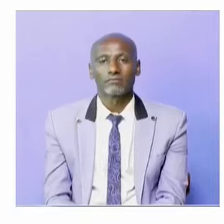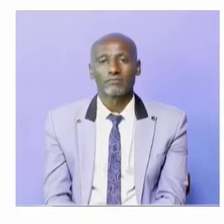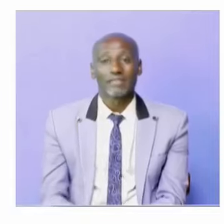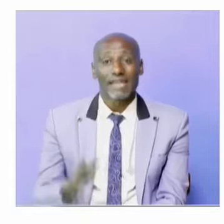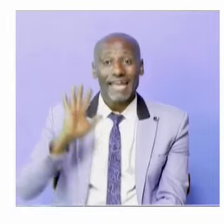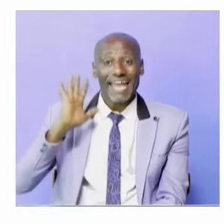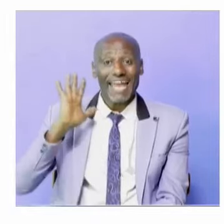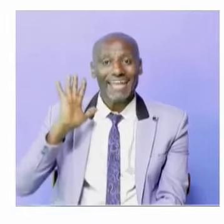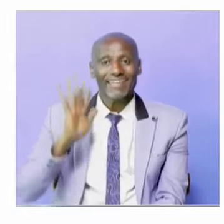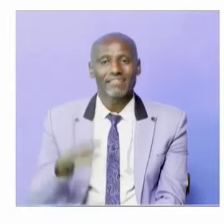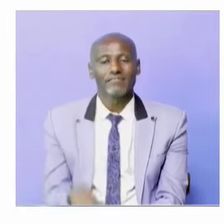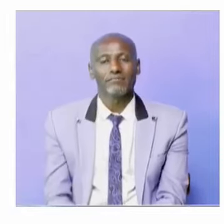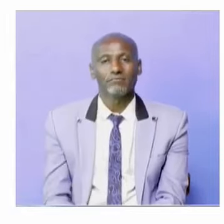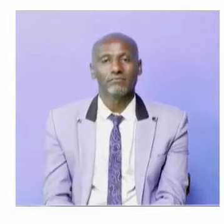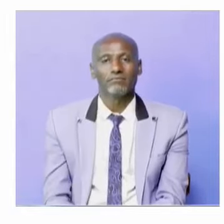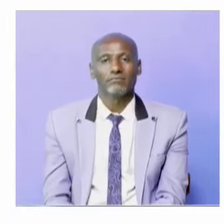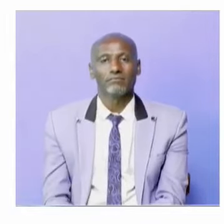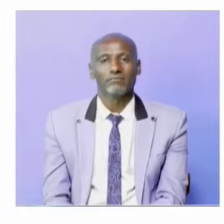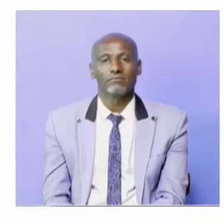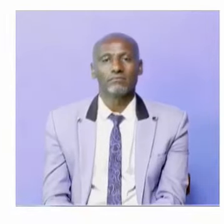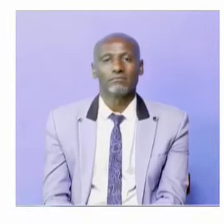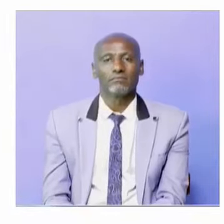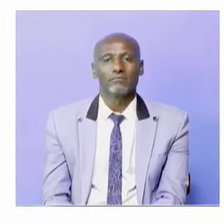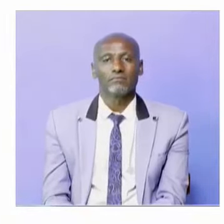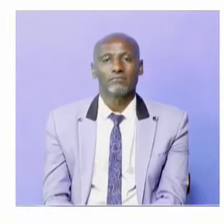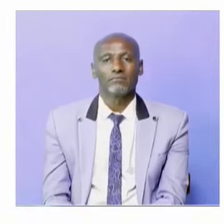Hey. We can say here, hey.